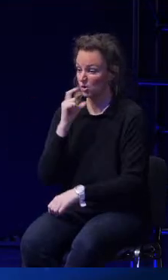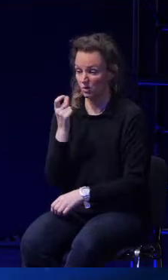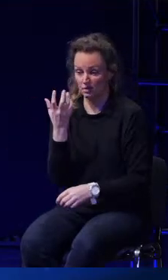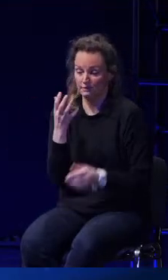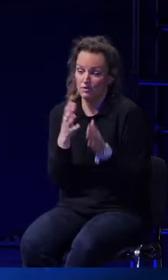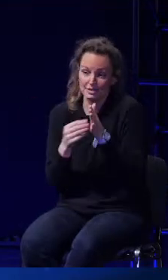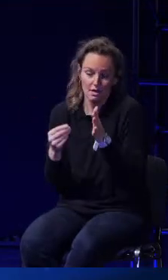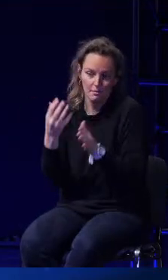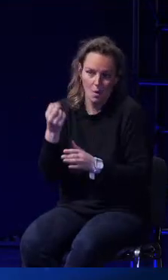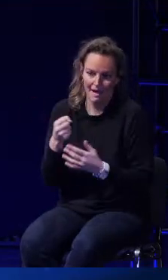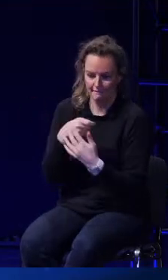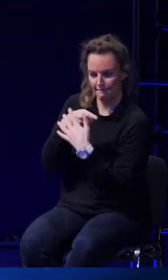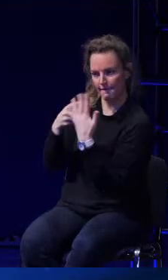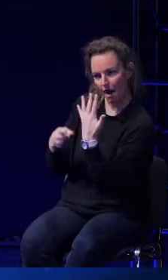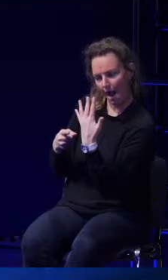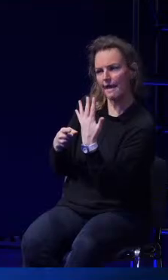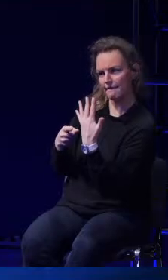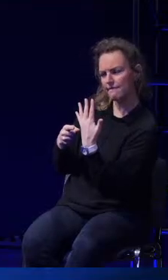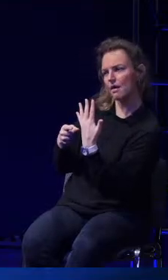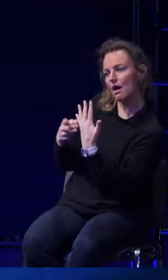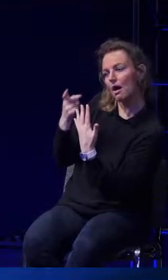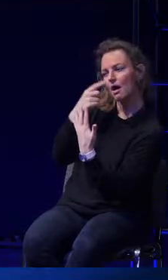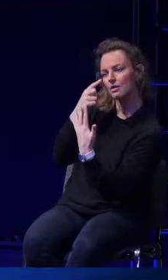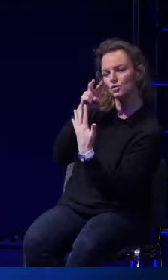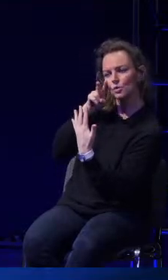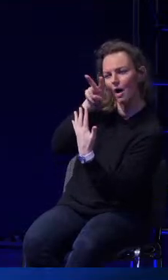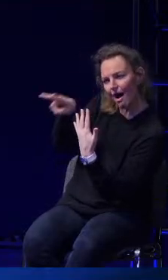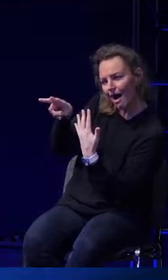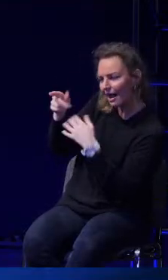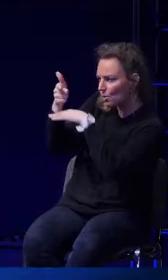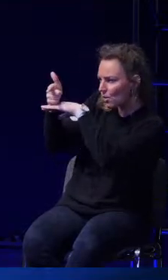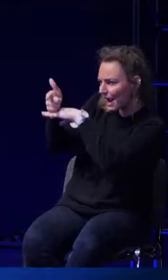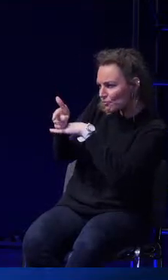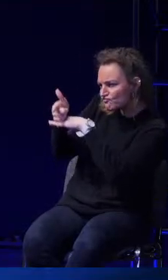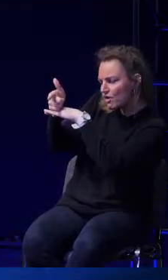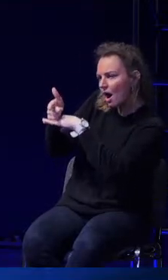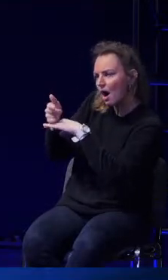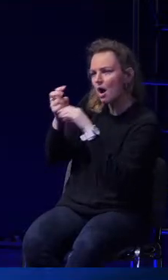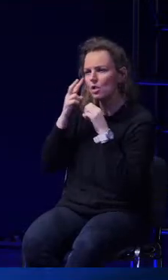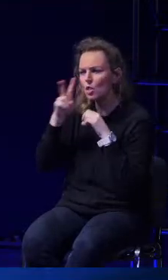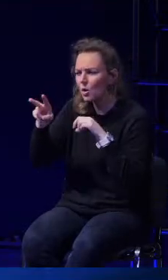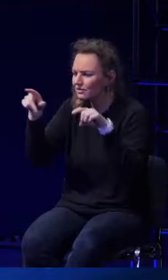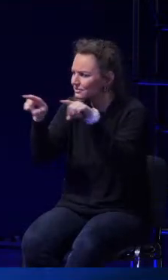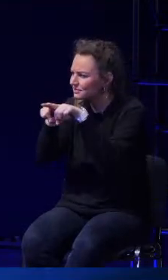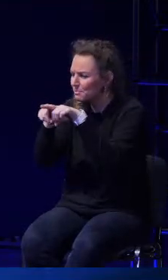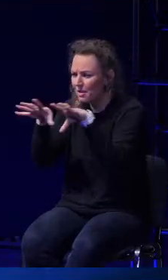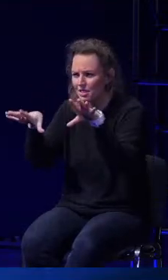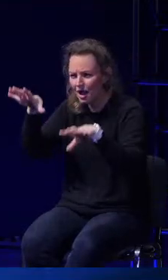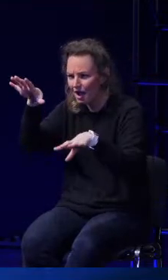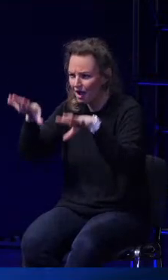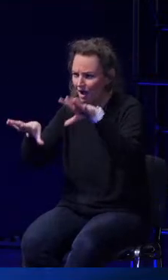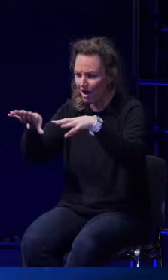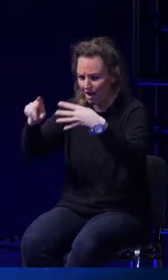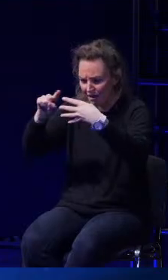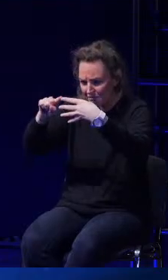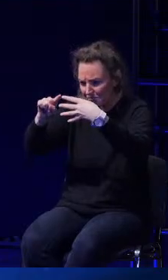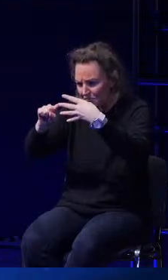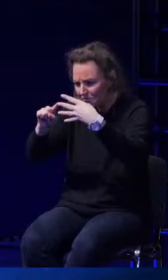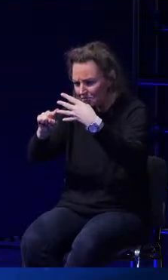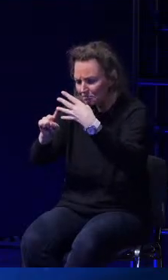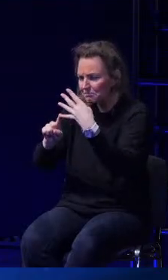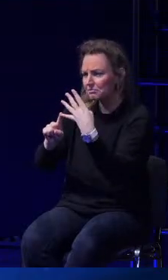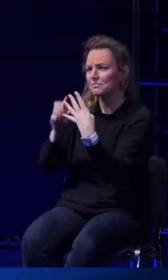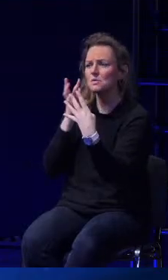that to your eye or to a camera may appear the same when shown on a gray card or white